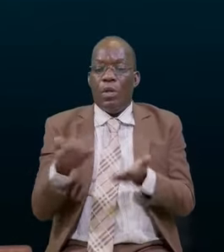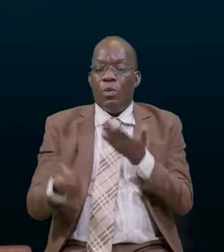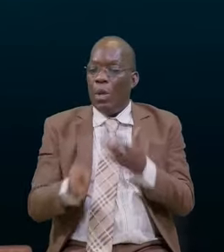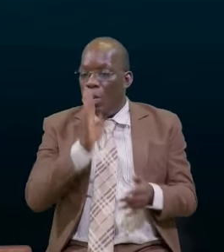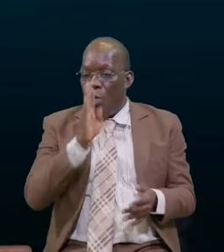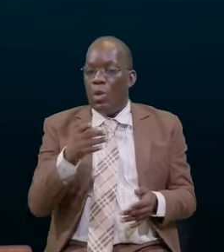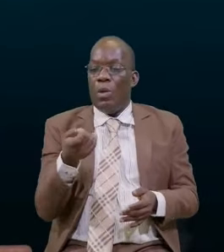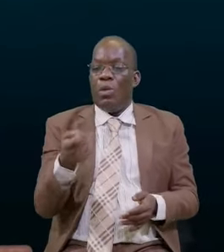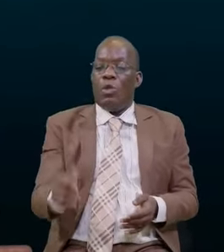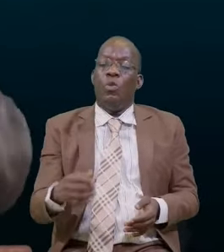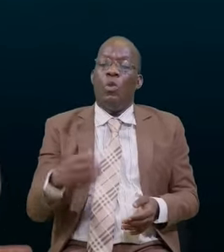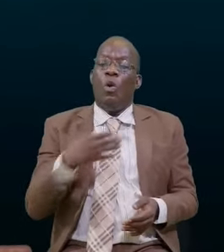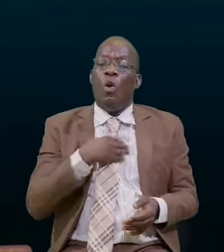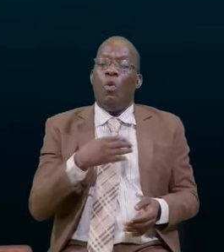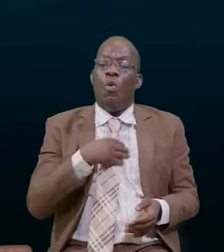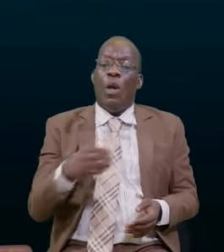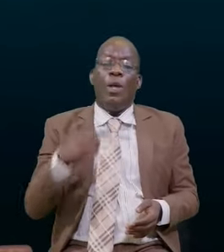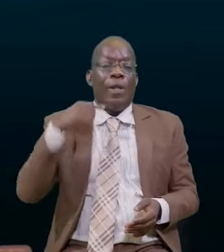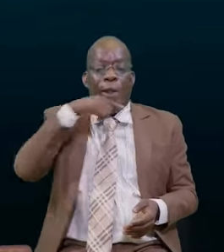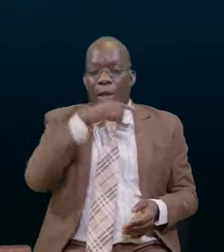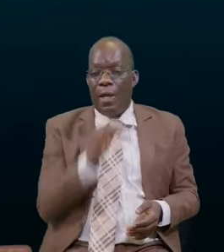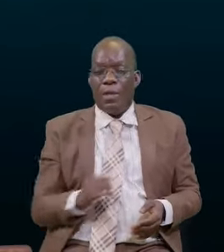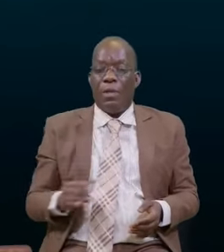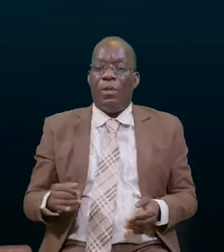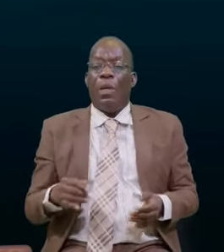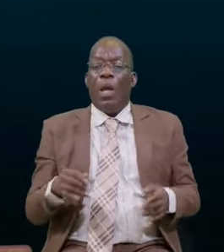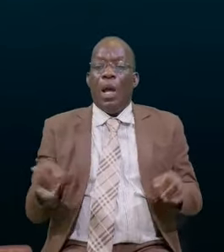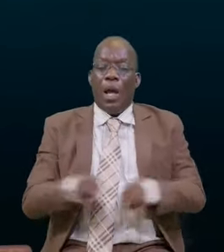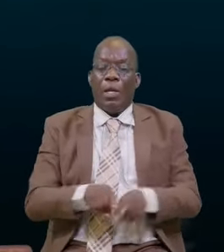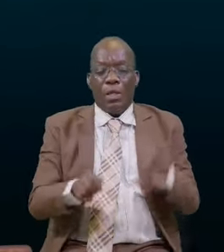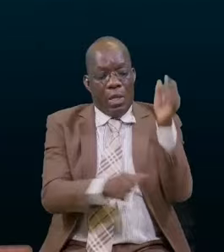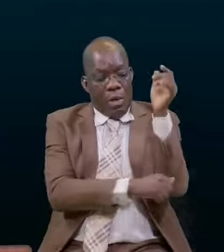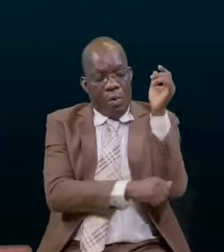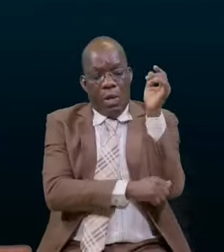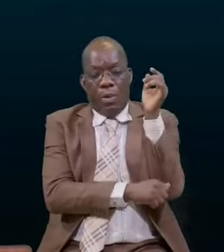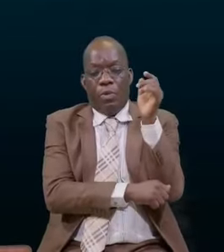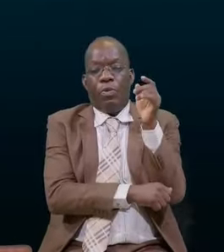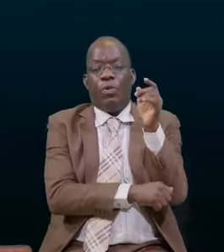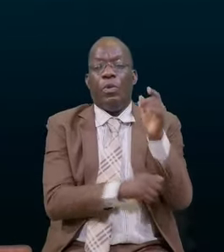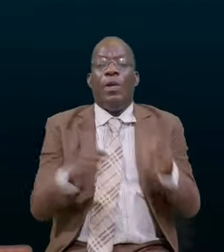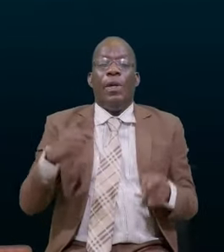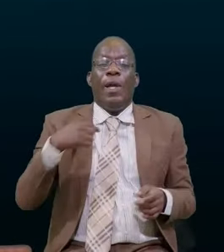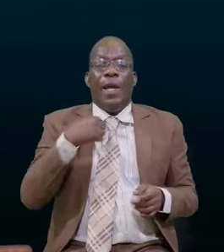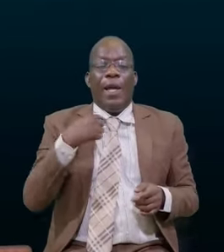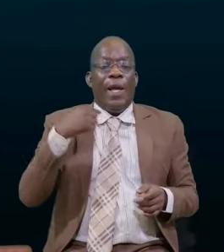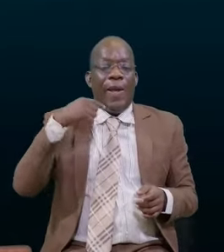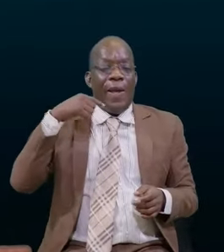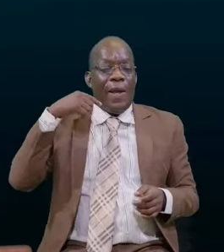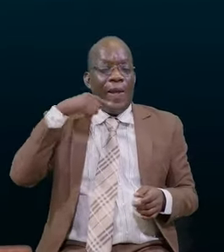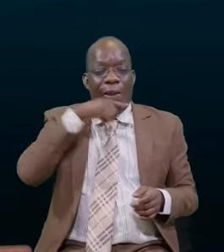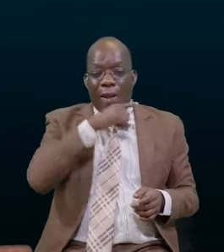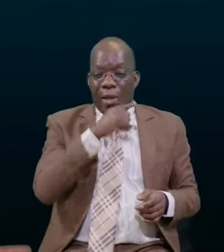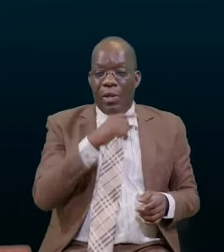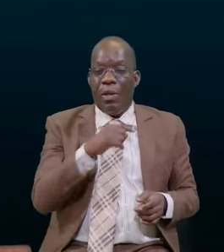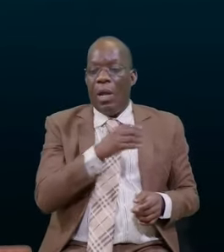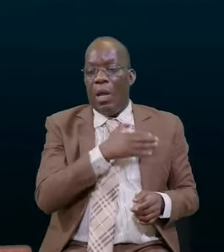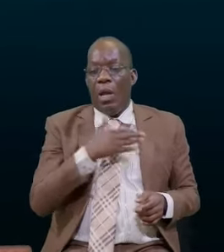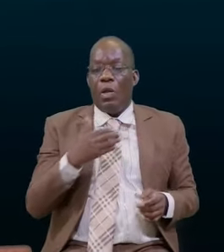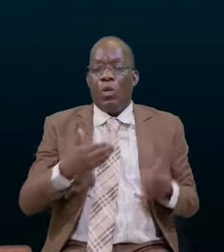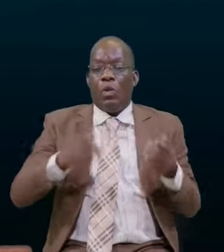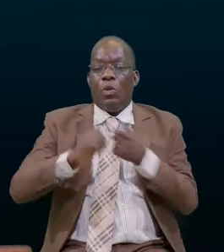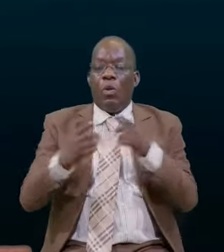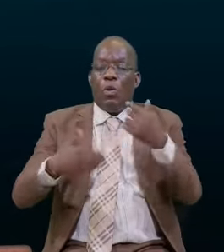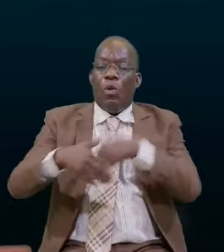seen the life of Abraham Abraham he told the LI to cover up himself and then it